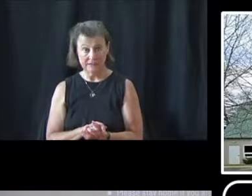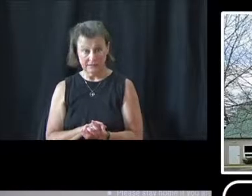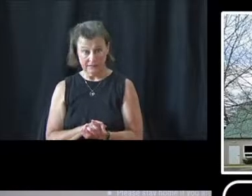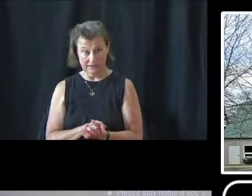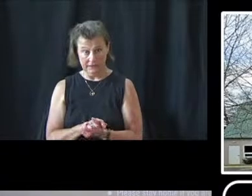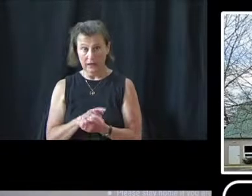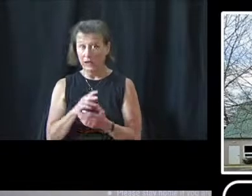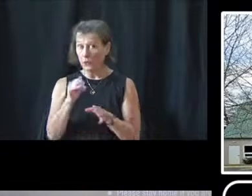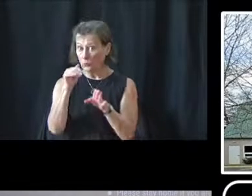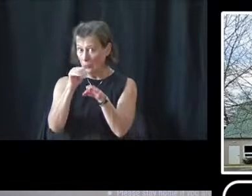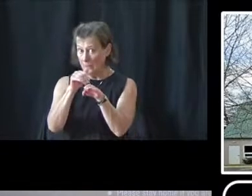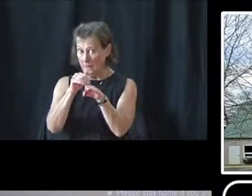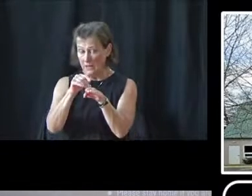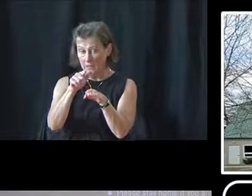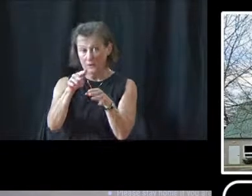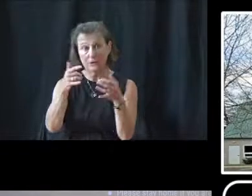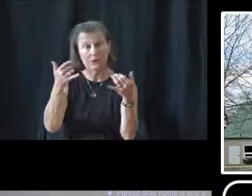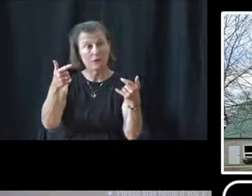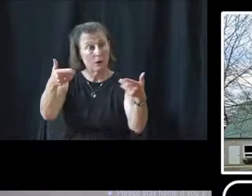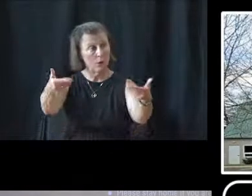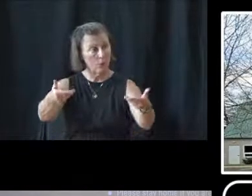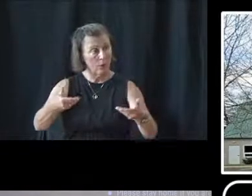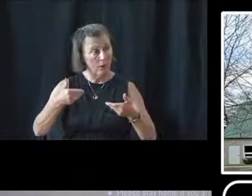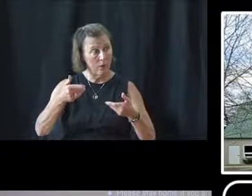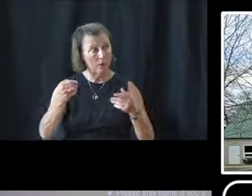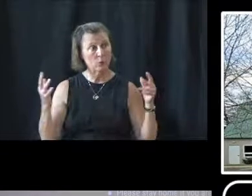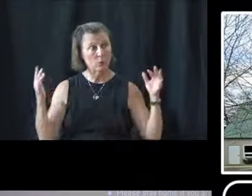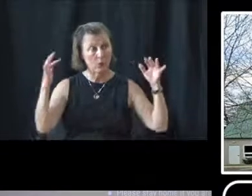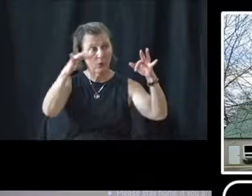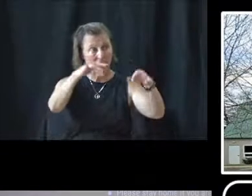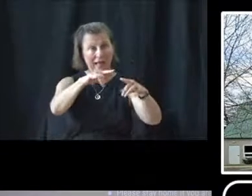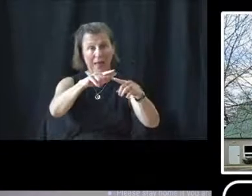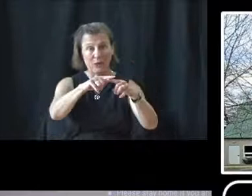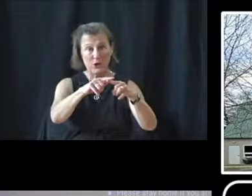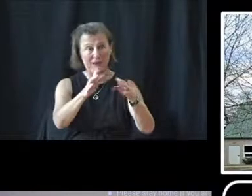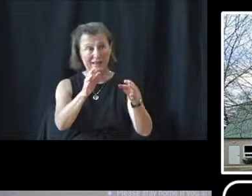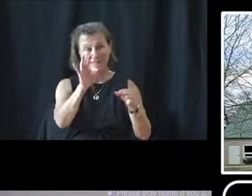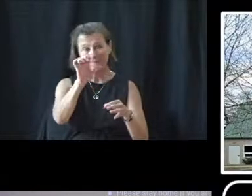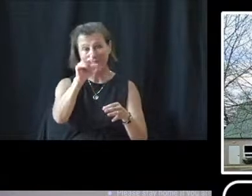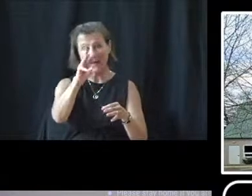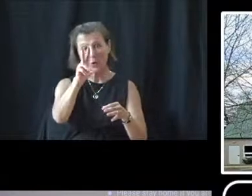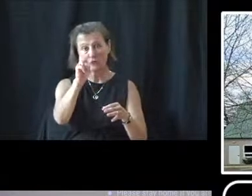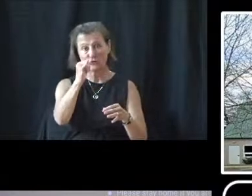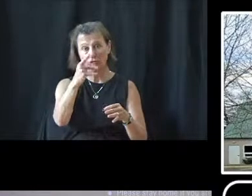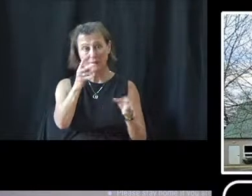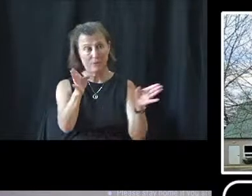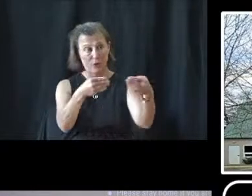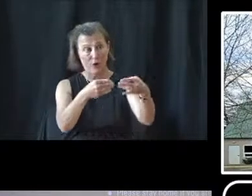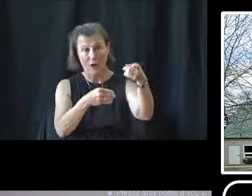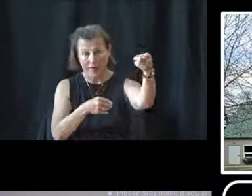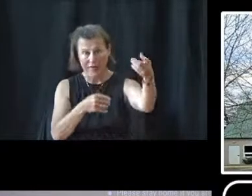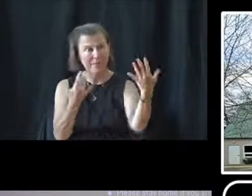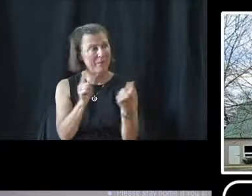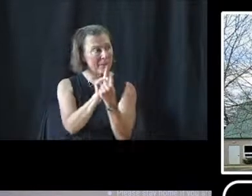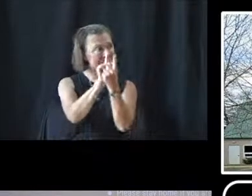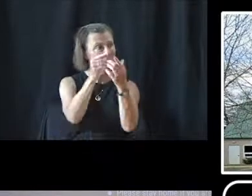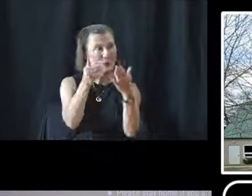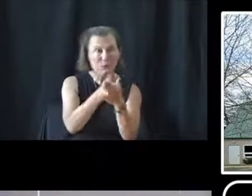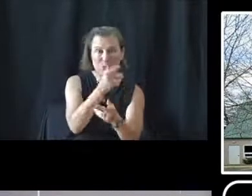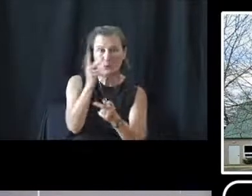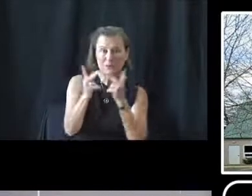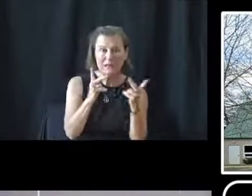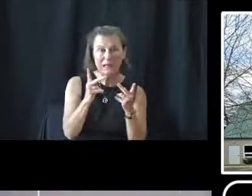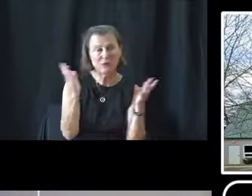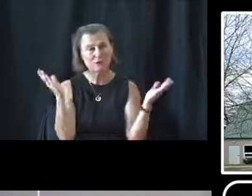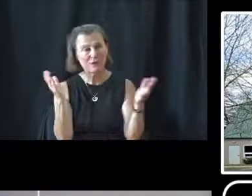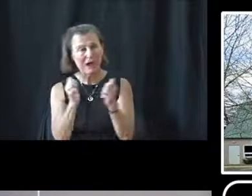Just a reminder that you are welcome to gather in the fellowship hall after the service to meet some new folks, to chat with